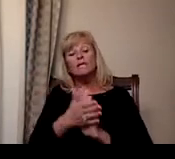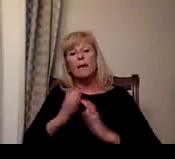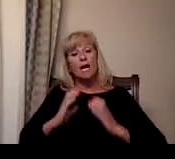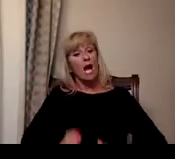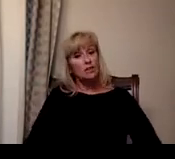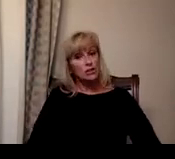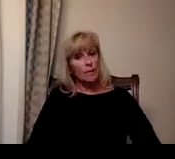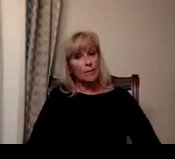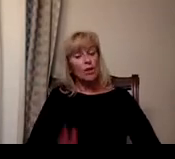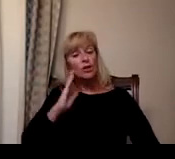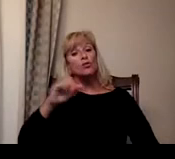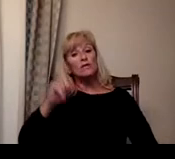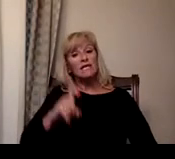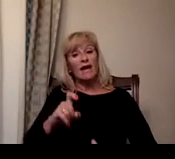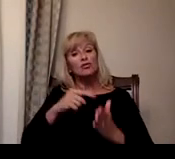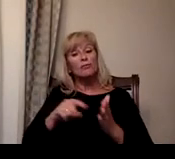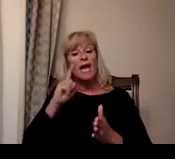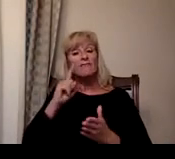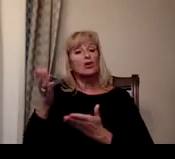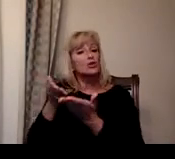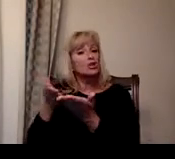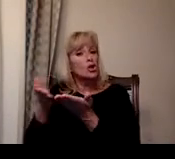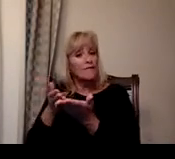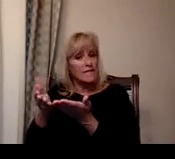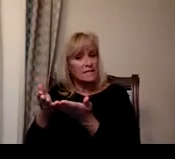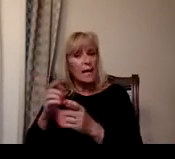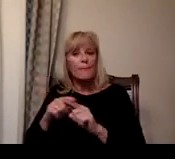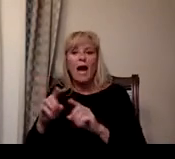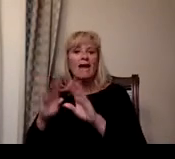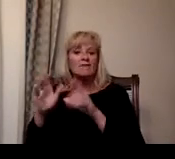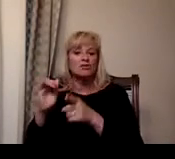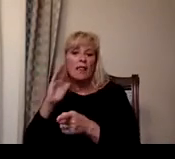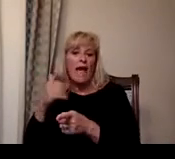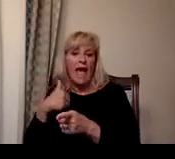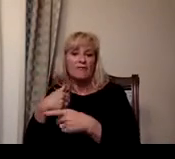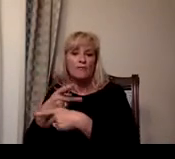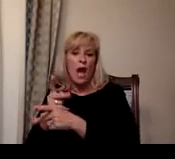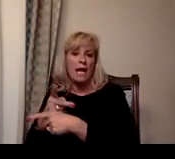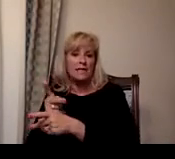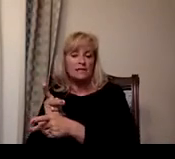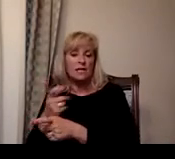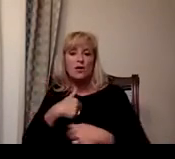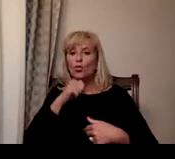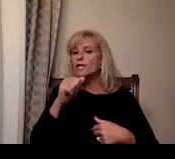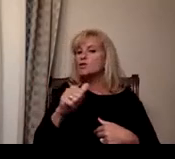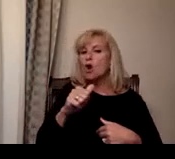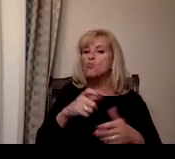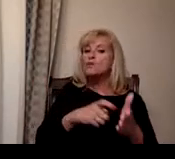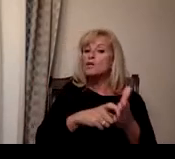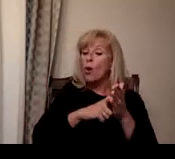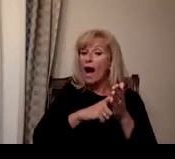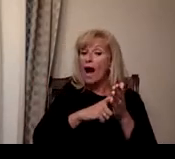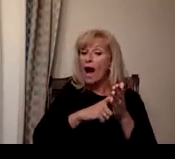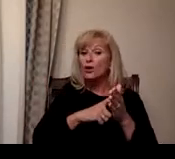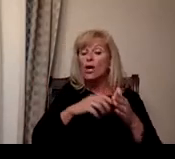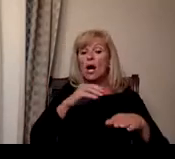ours, you'll have to pay for some of the services, but you're obviously getting products, and we don't require consultants to be customers. You can certainly do